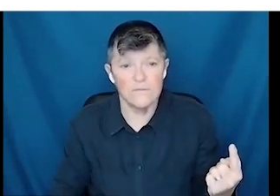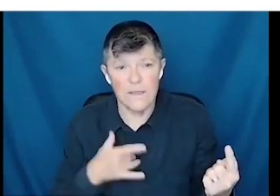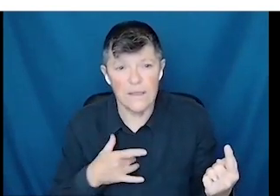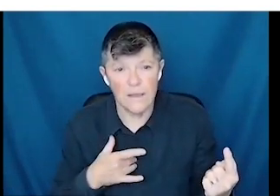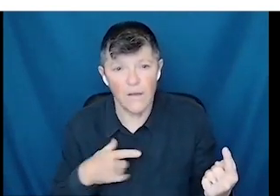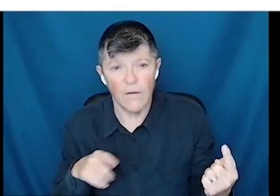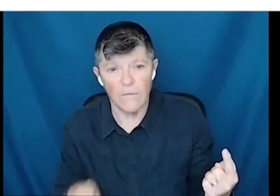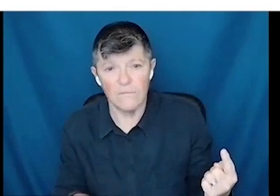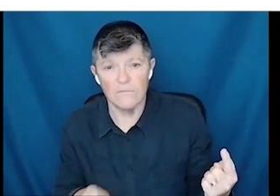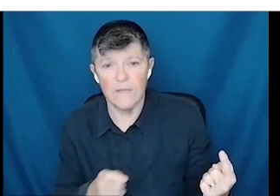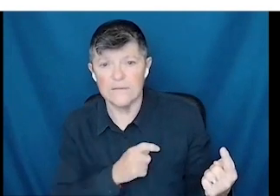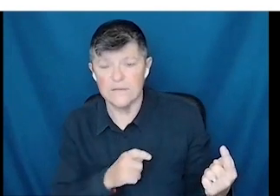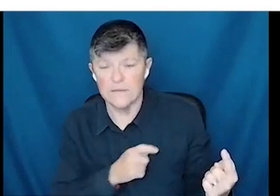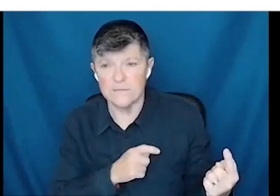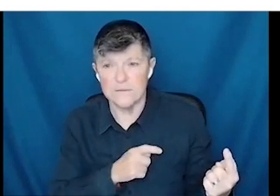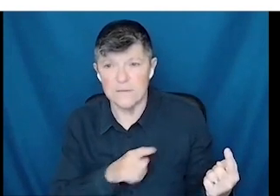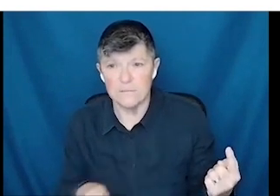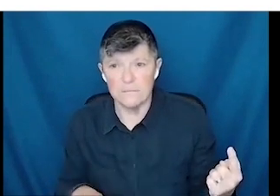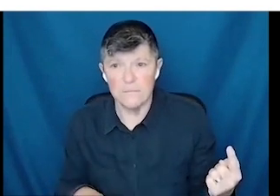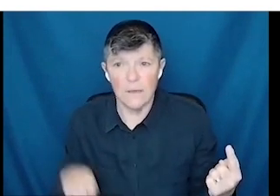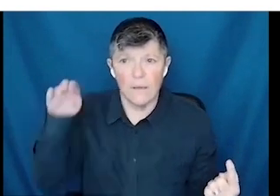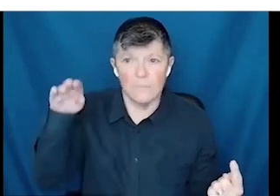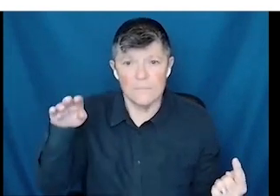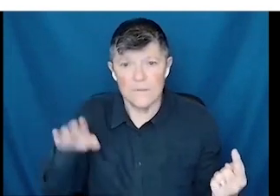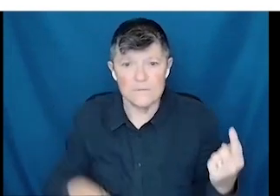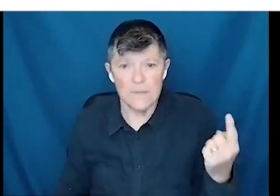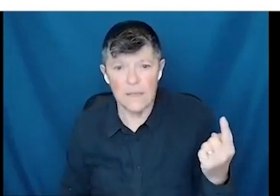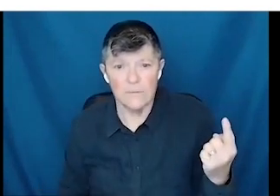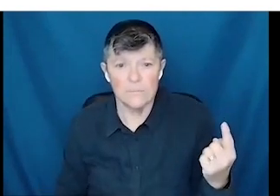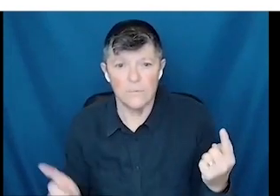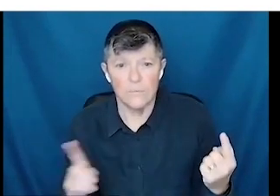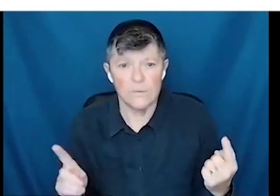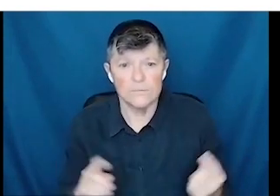How do you think